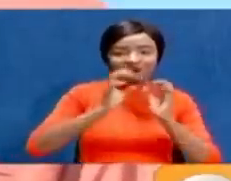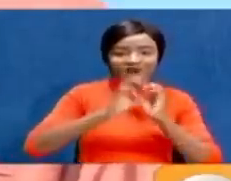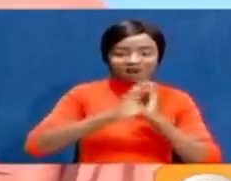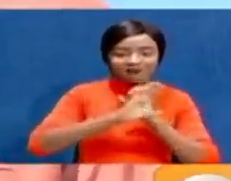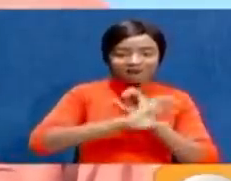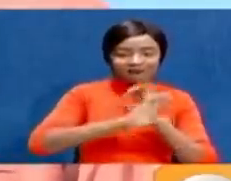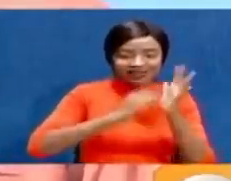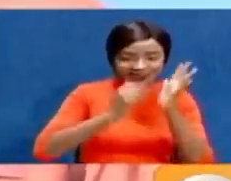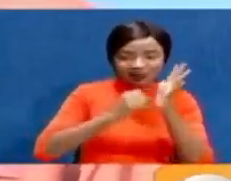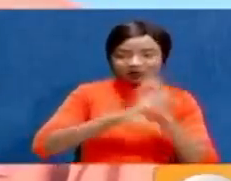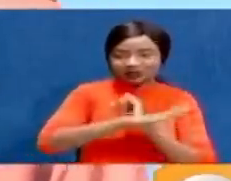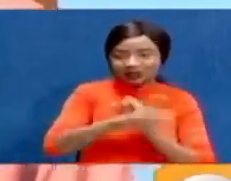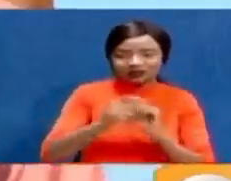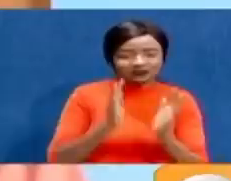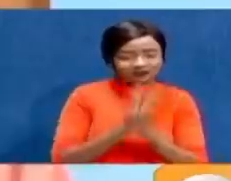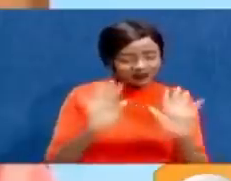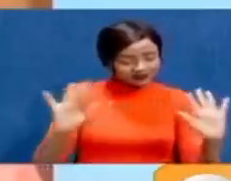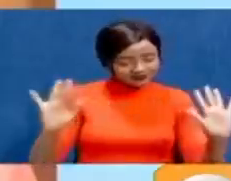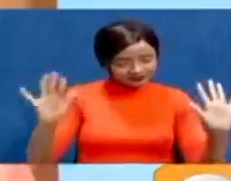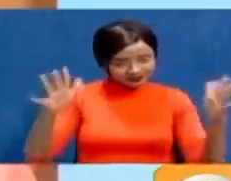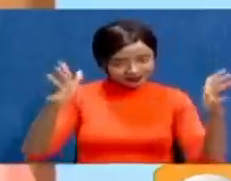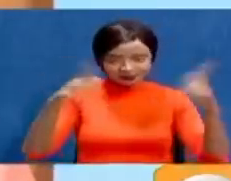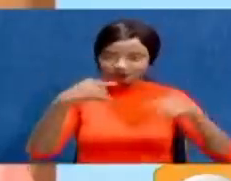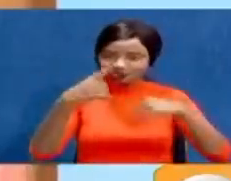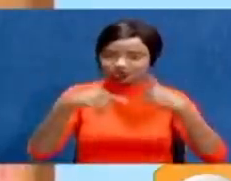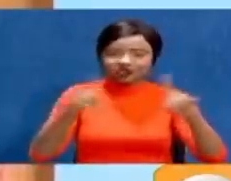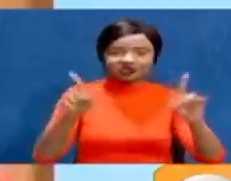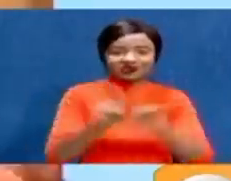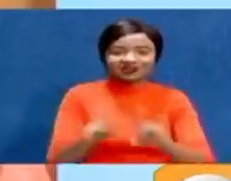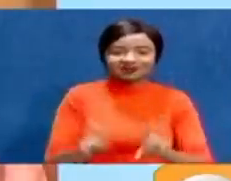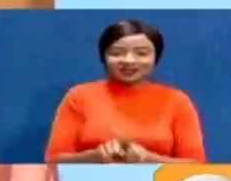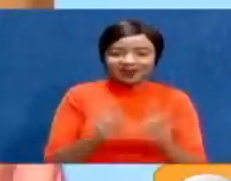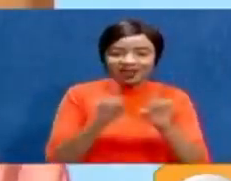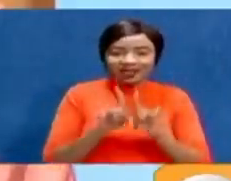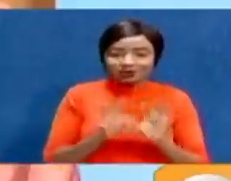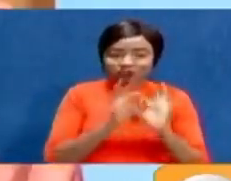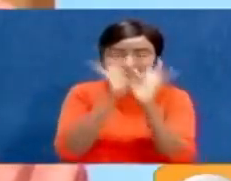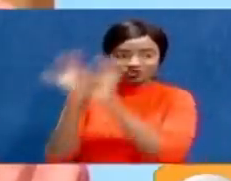muendelee vile vile, hivyo hivyo mnafanya, na umoja ni kitu ya maana sana.